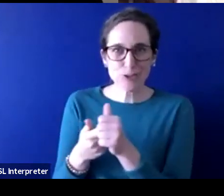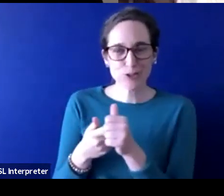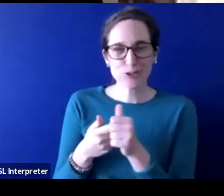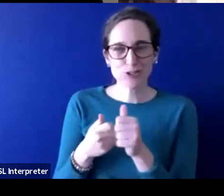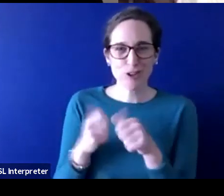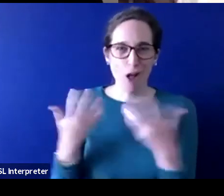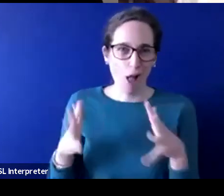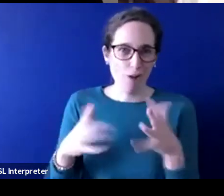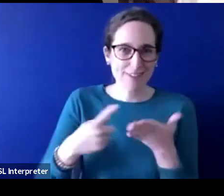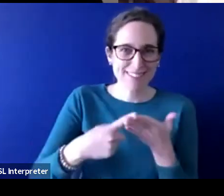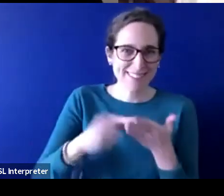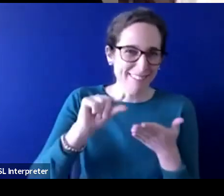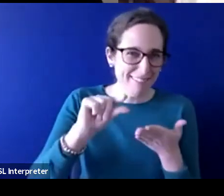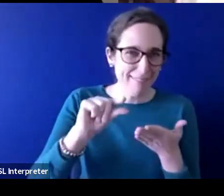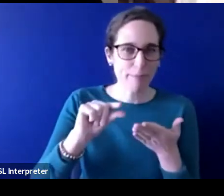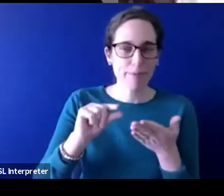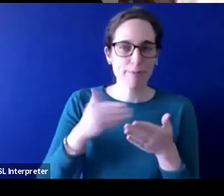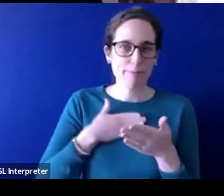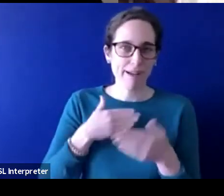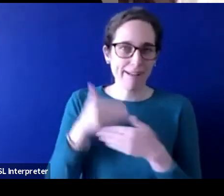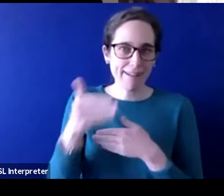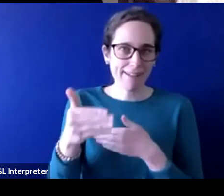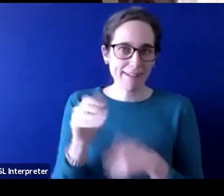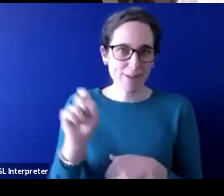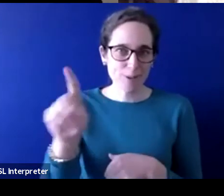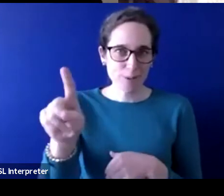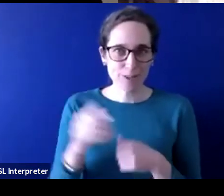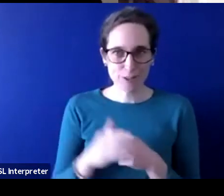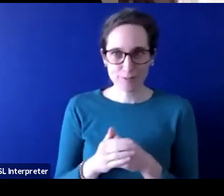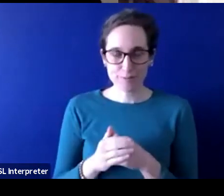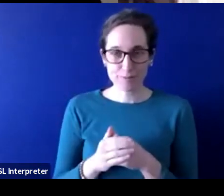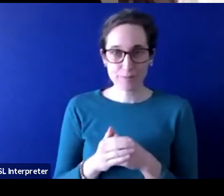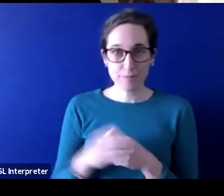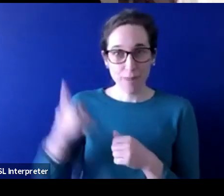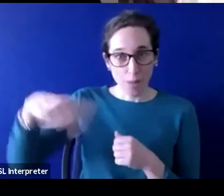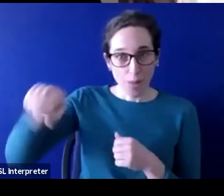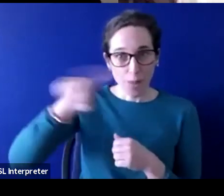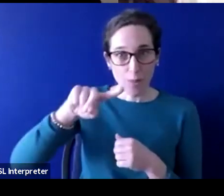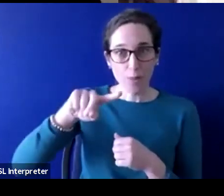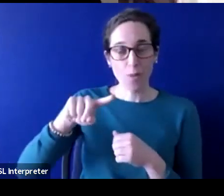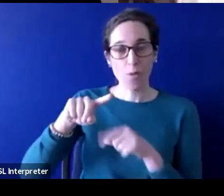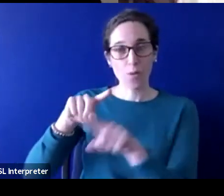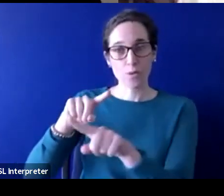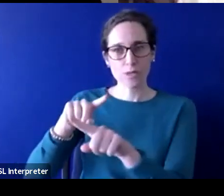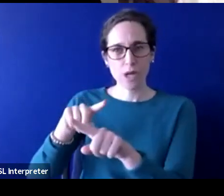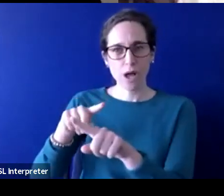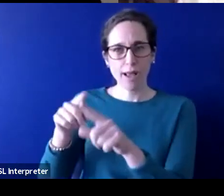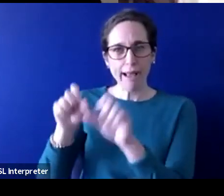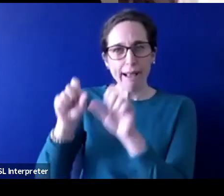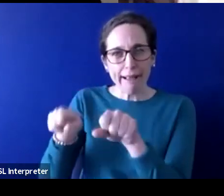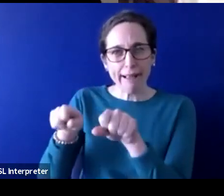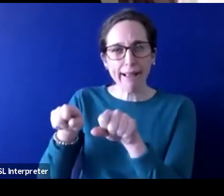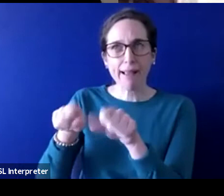which is there something actually that the social networks themselves could do, could